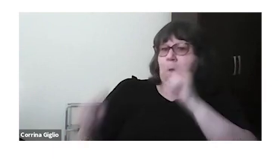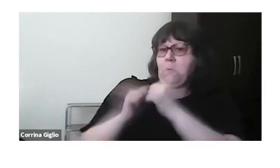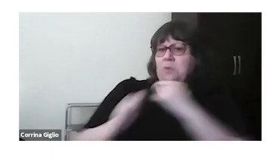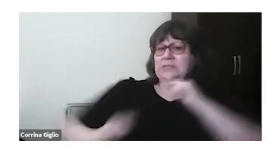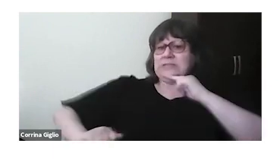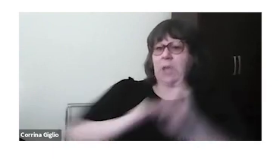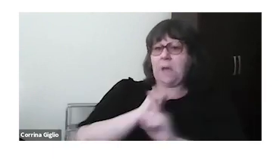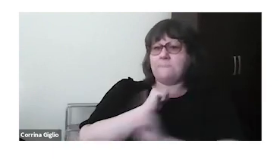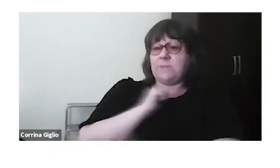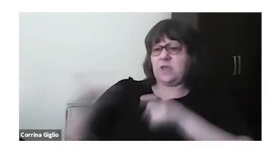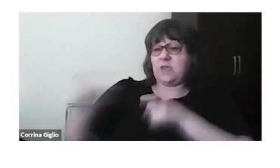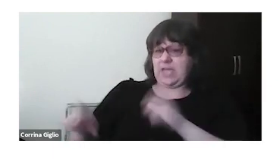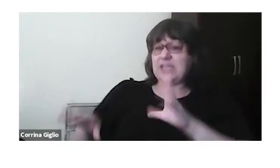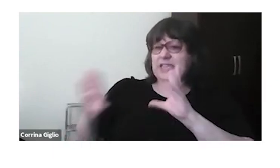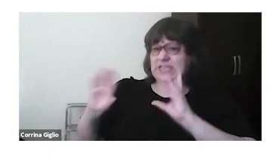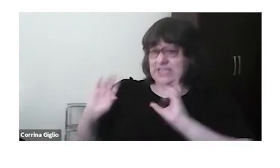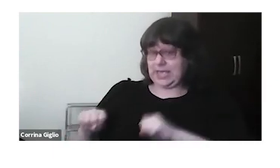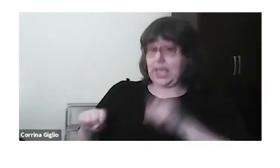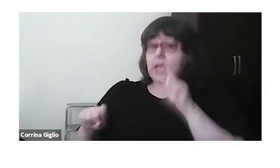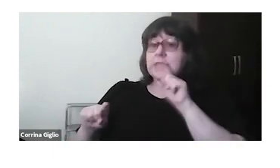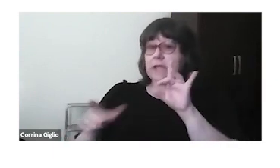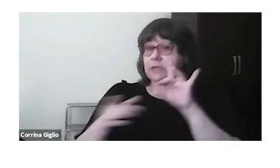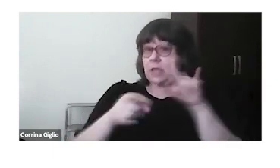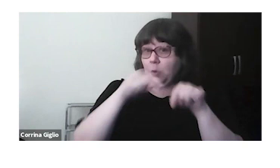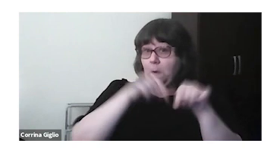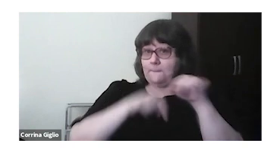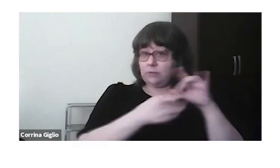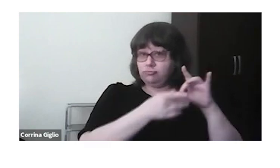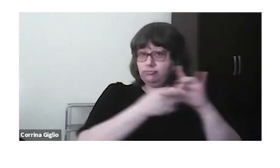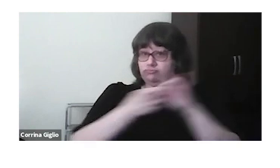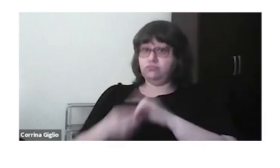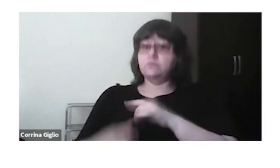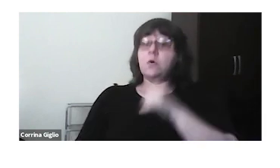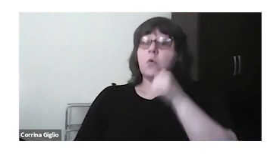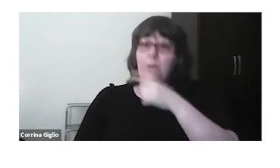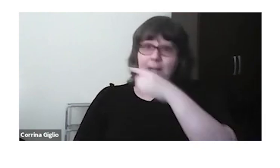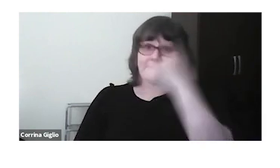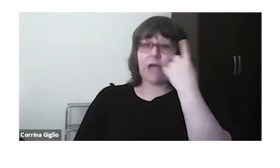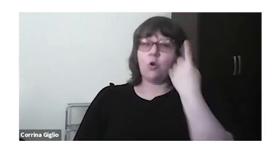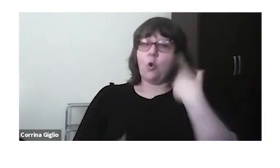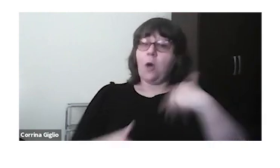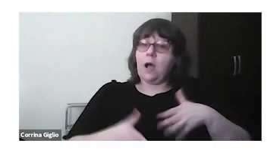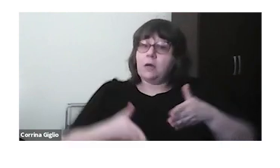way. You can link it back to Black women who are giving birth. They